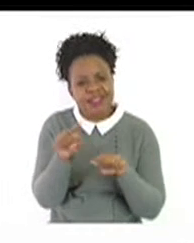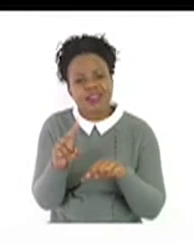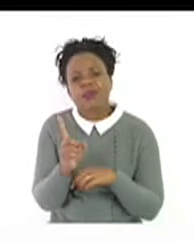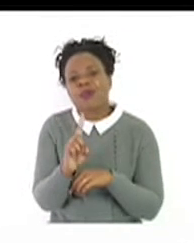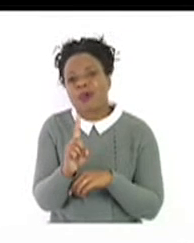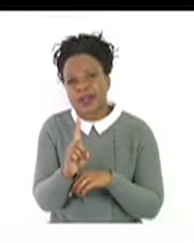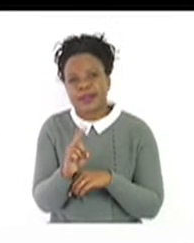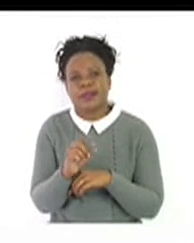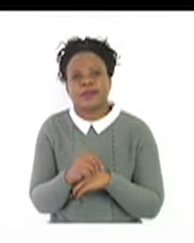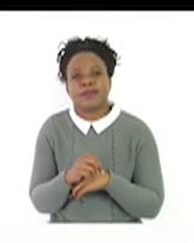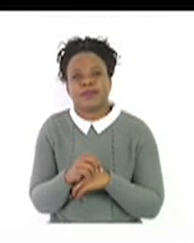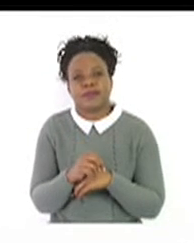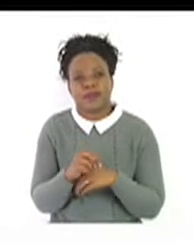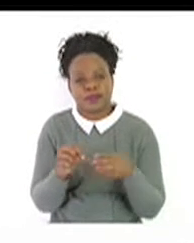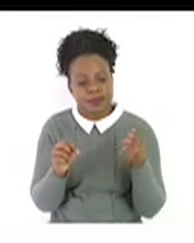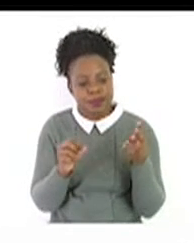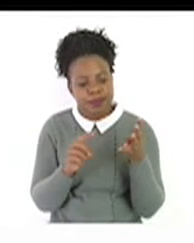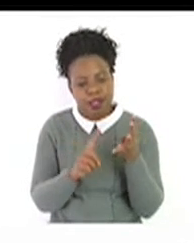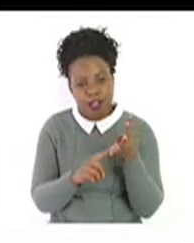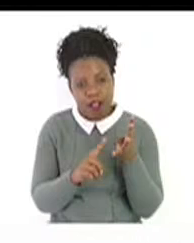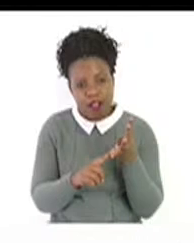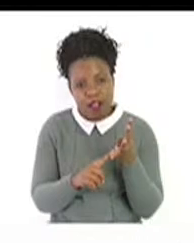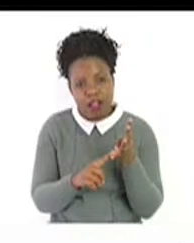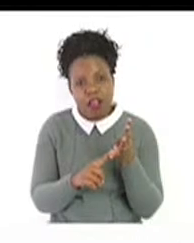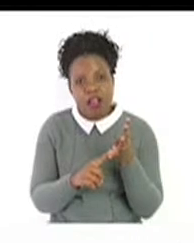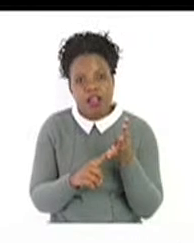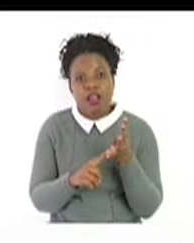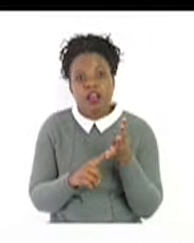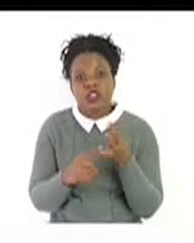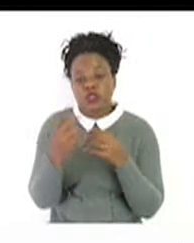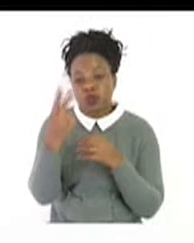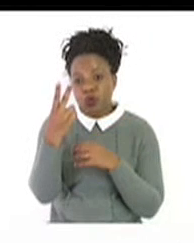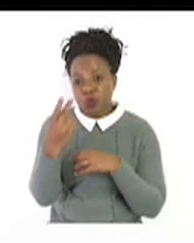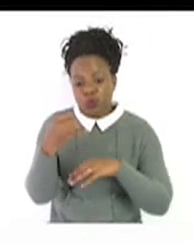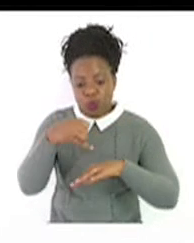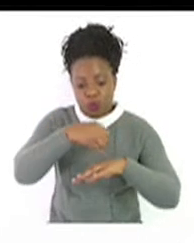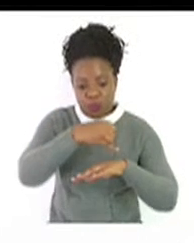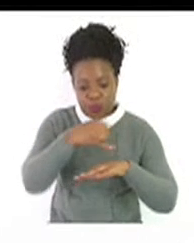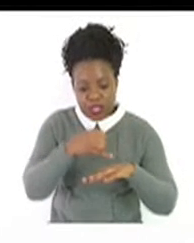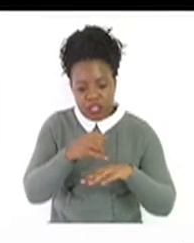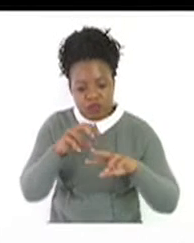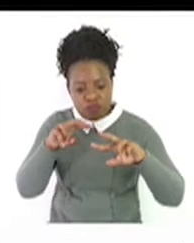Under which 2 places did they search for food?